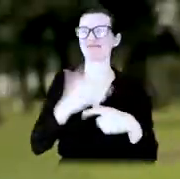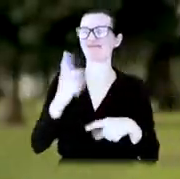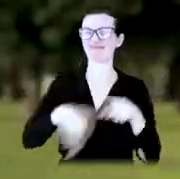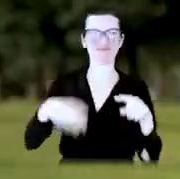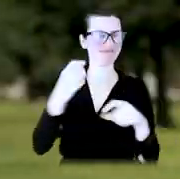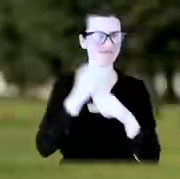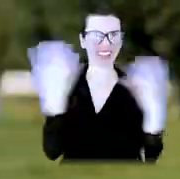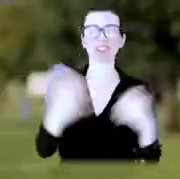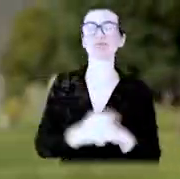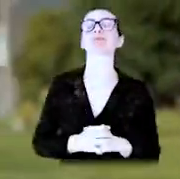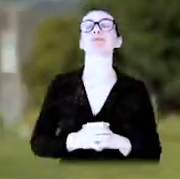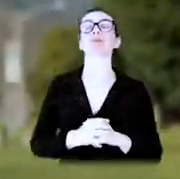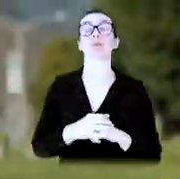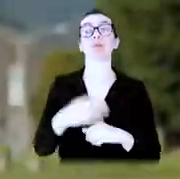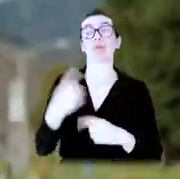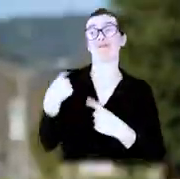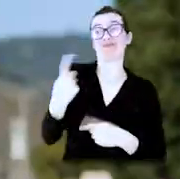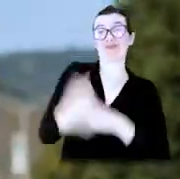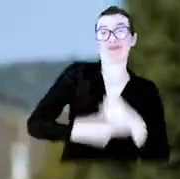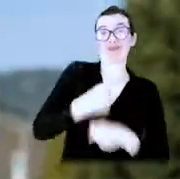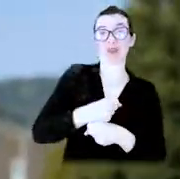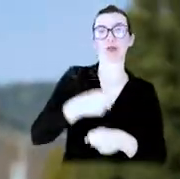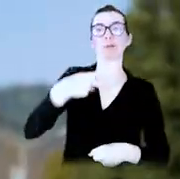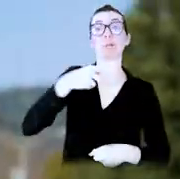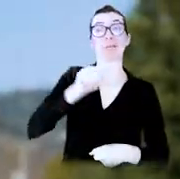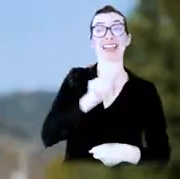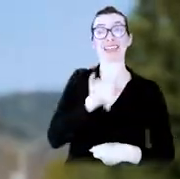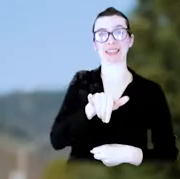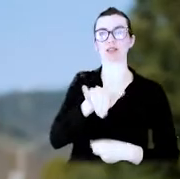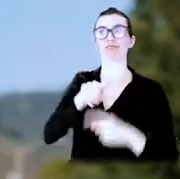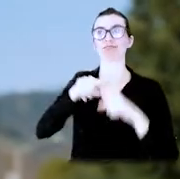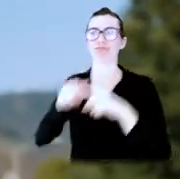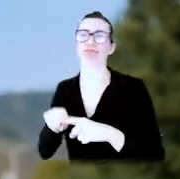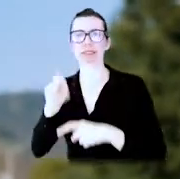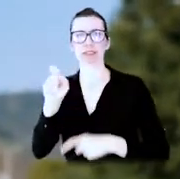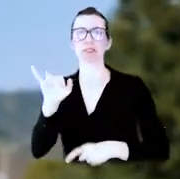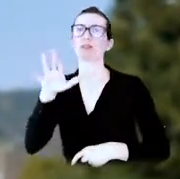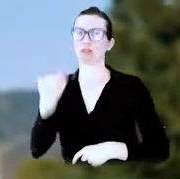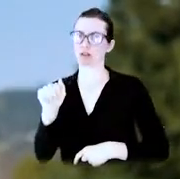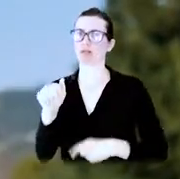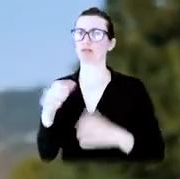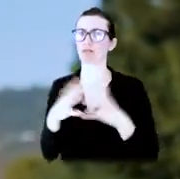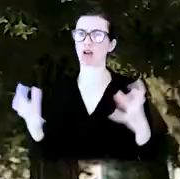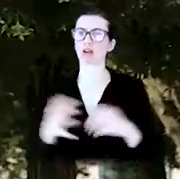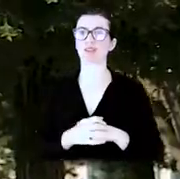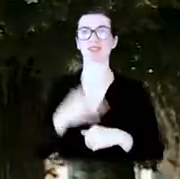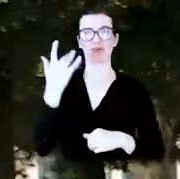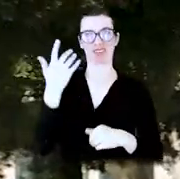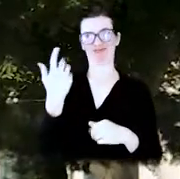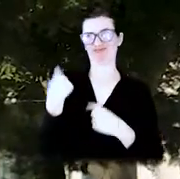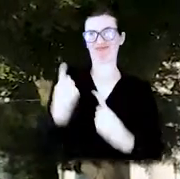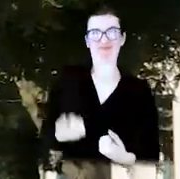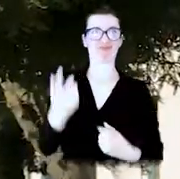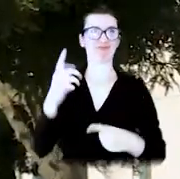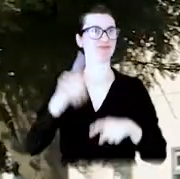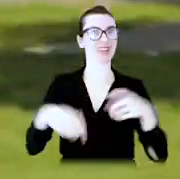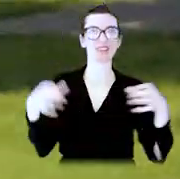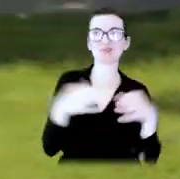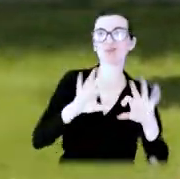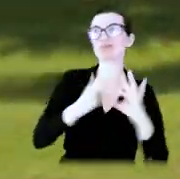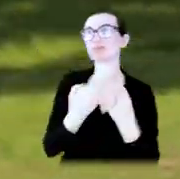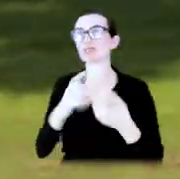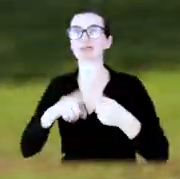Sierra for a lot. Since we haven't been able to gather in our social networks with friends and family, the timing was